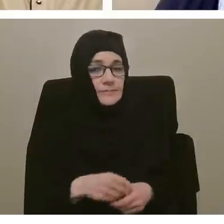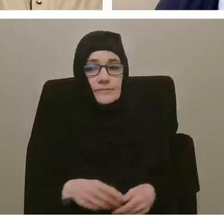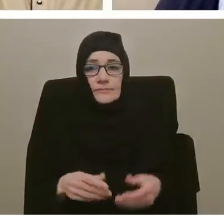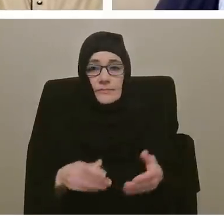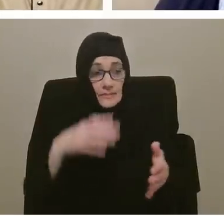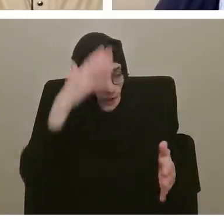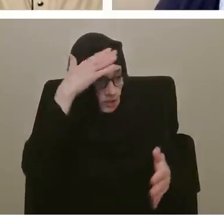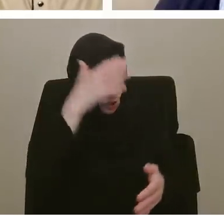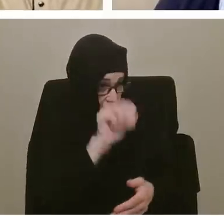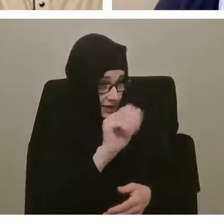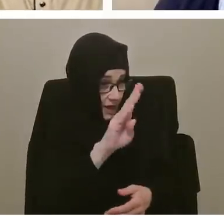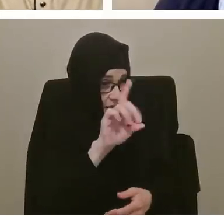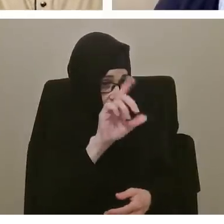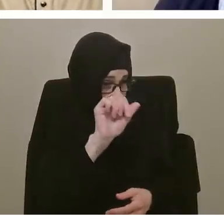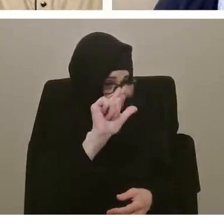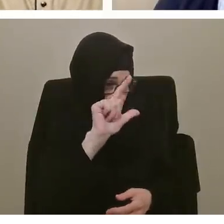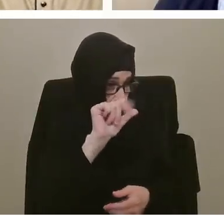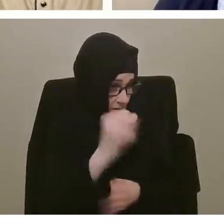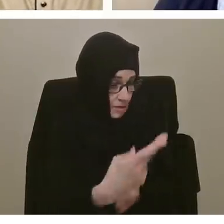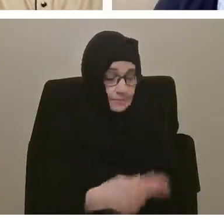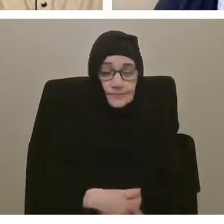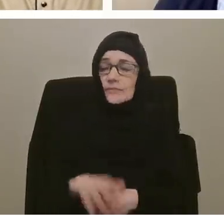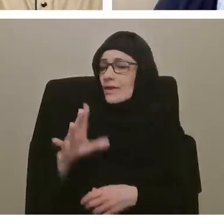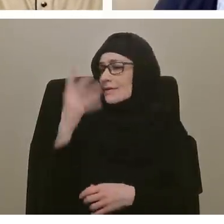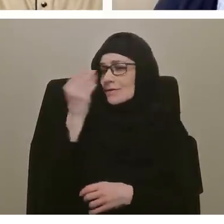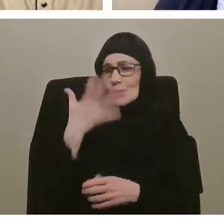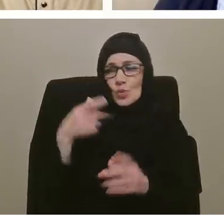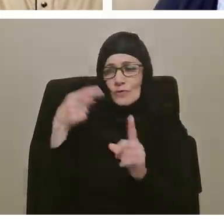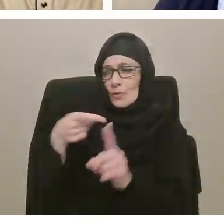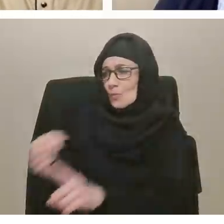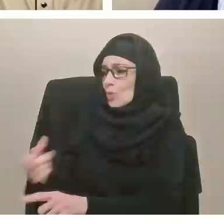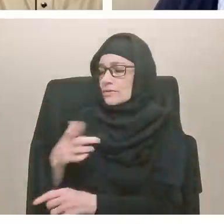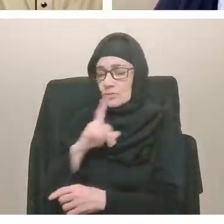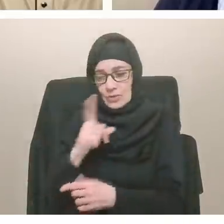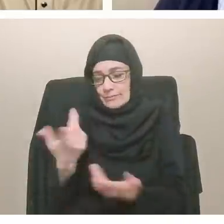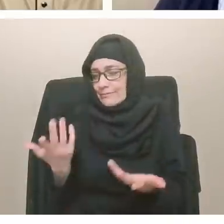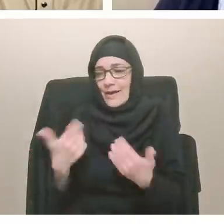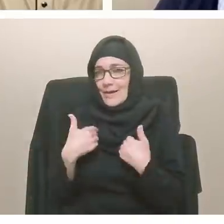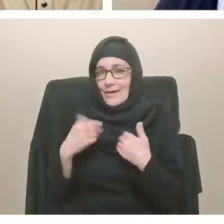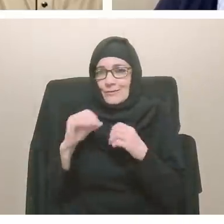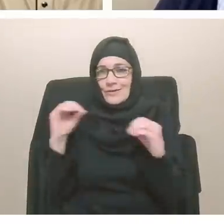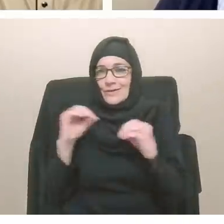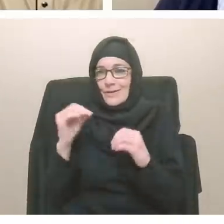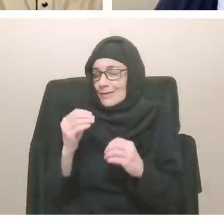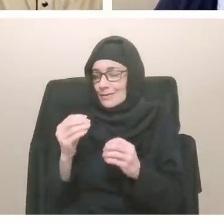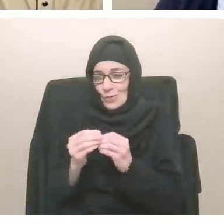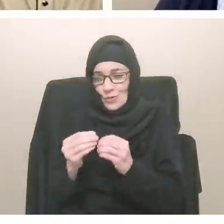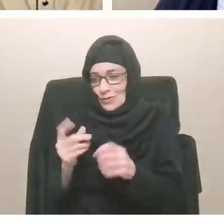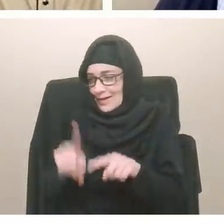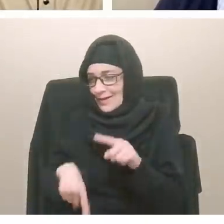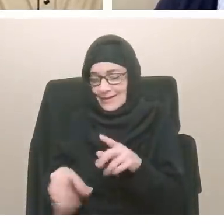No, mashallah, beautiful points mentioned, alhamdulillah. Mashallah, I'm speechless.